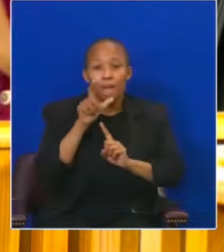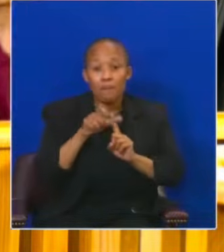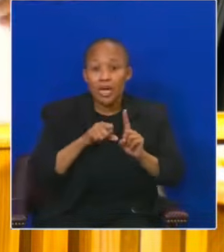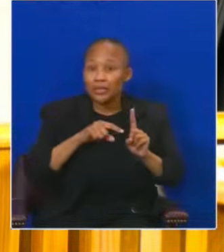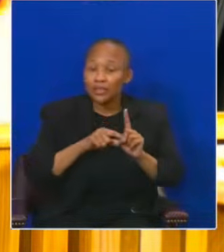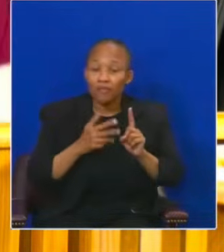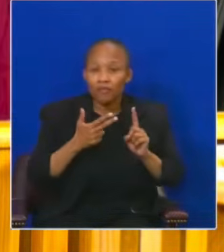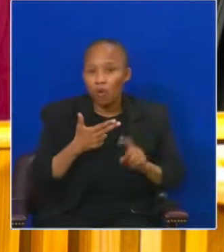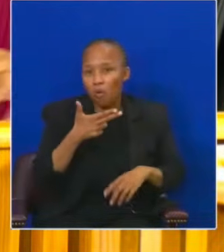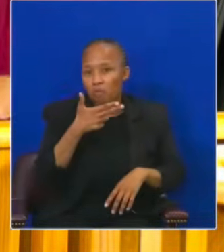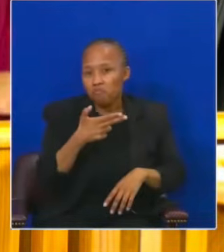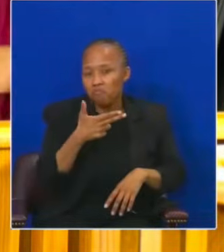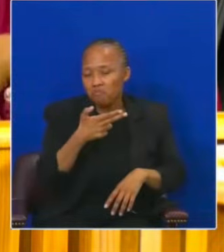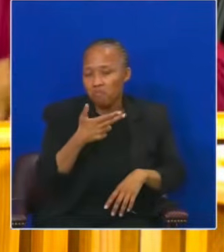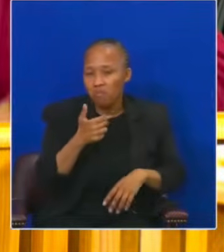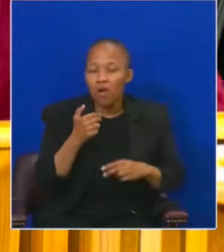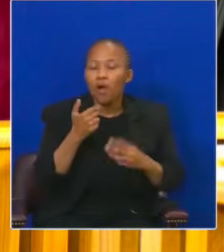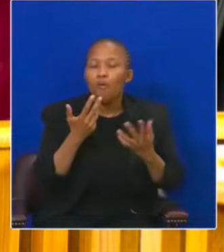Security?